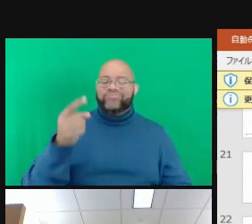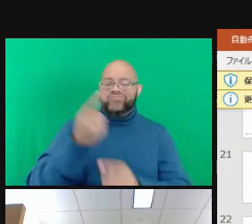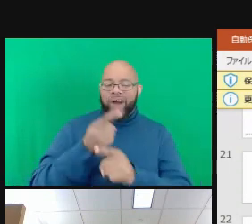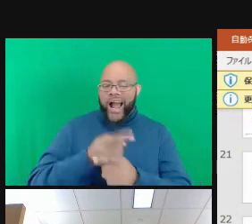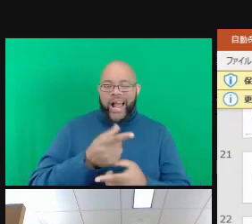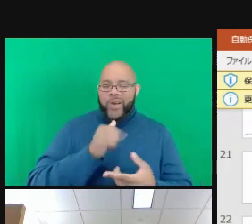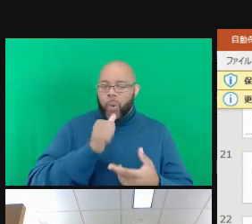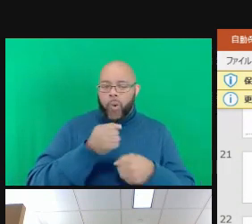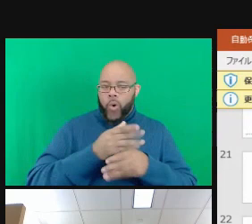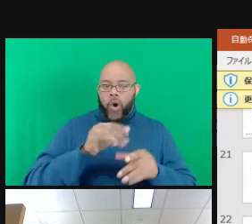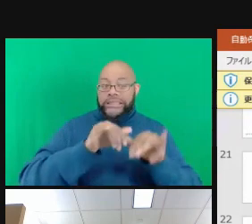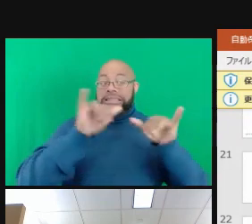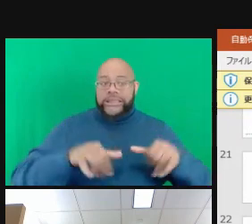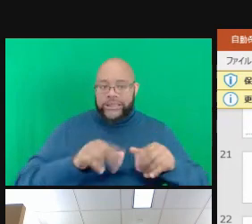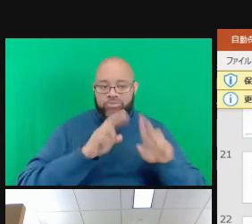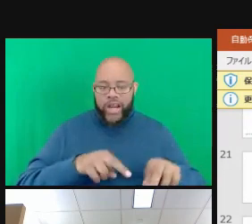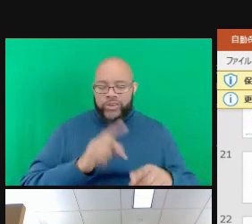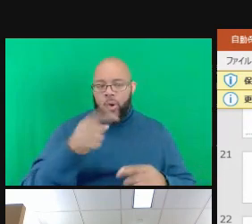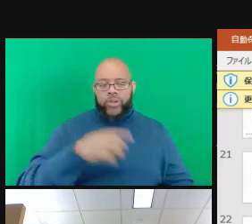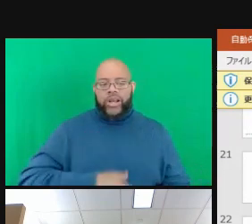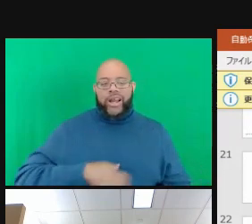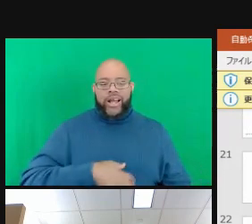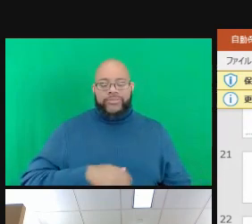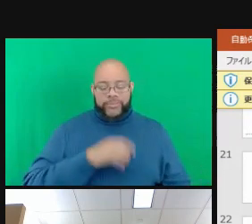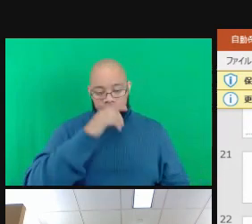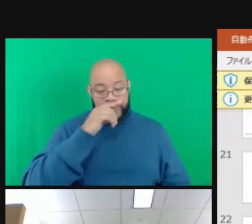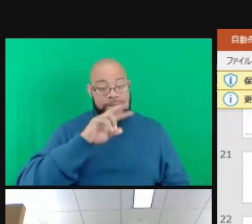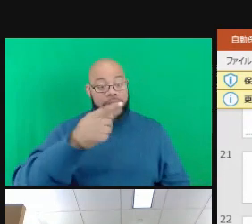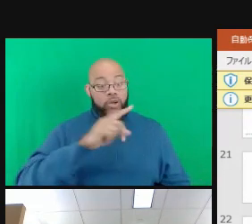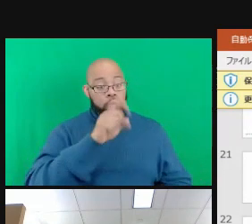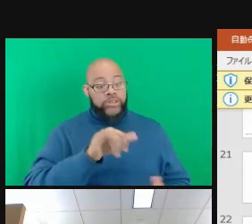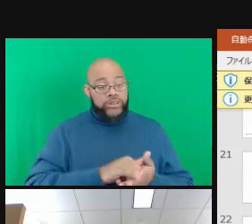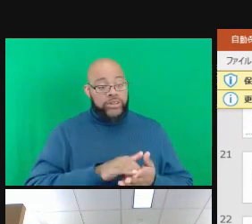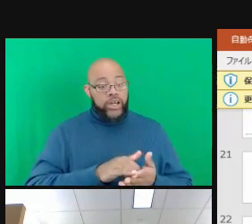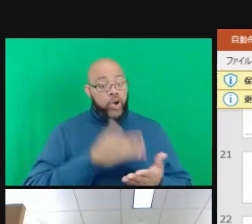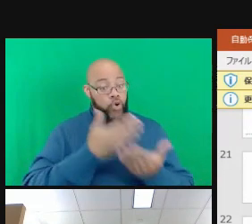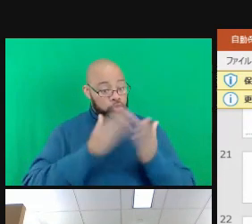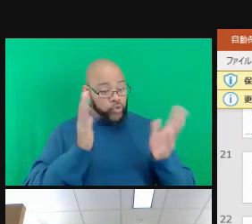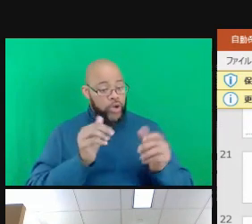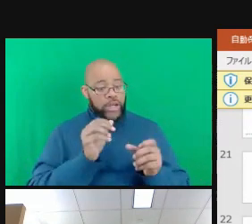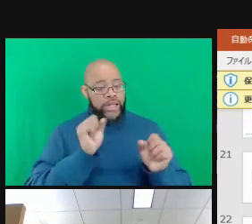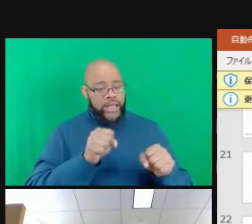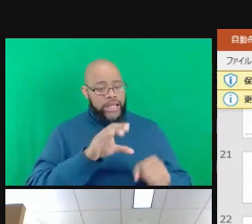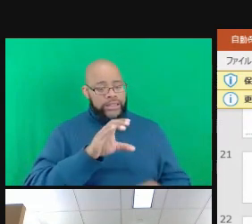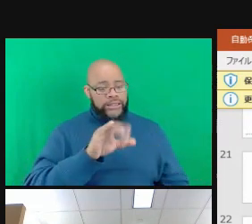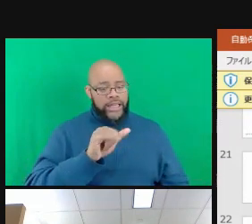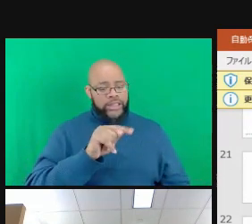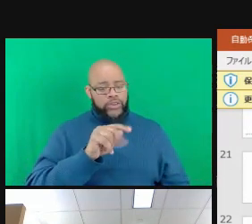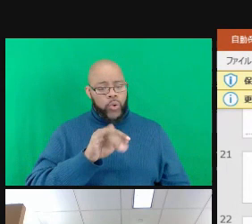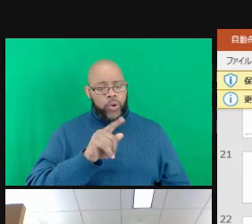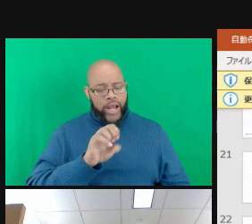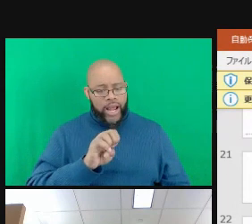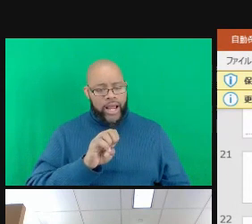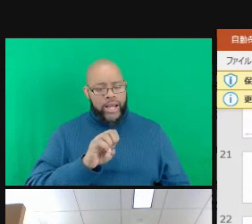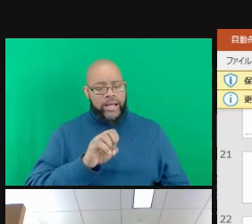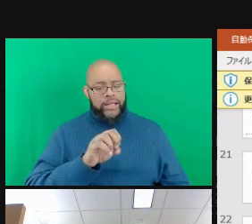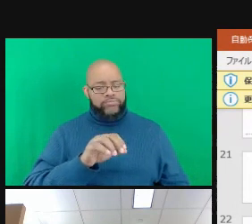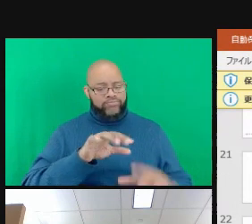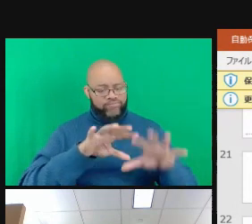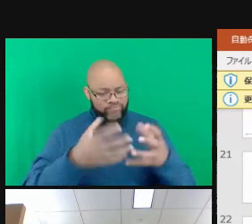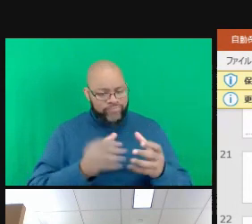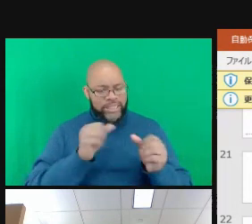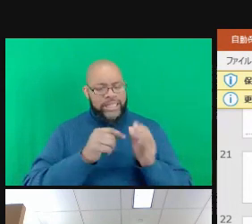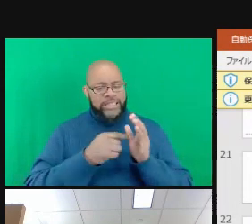Yeah. Okay, the second question is great talk. Can the cytokine milieu explain the bias